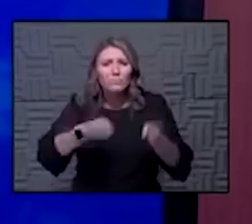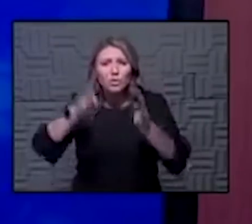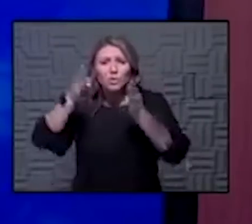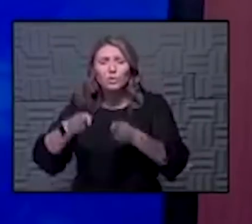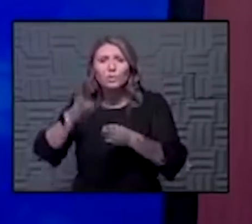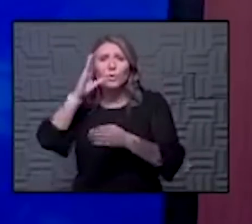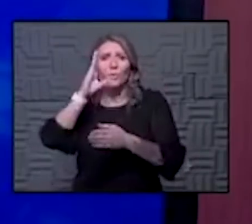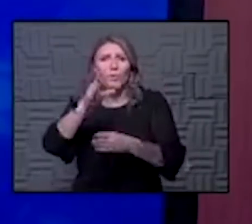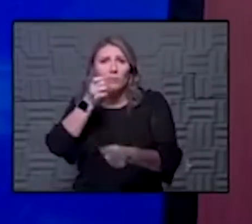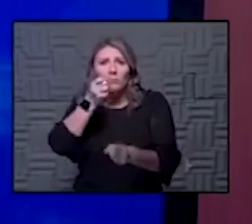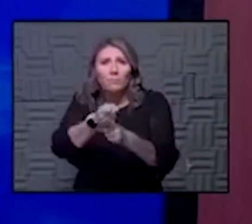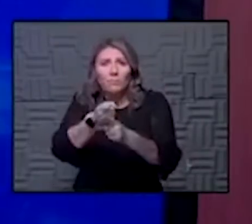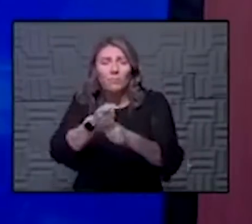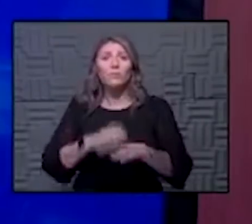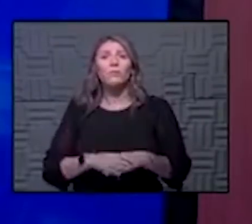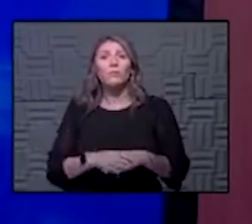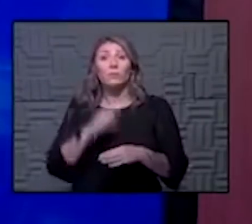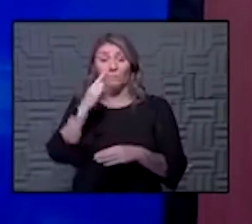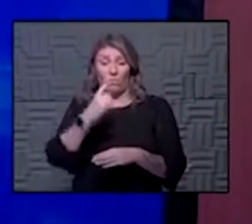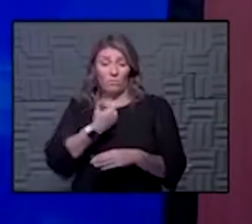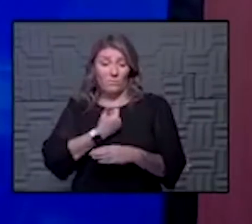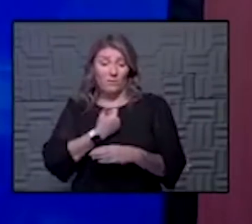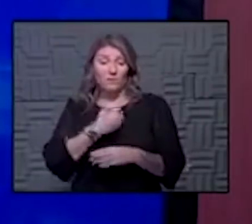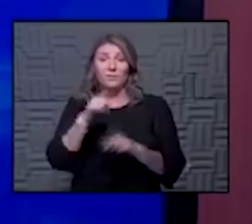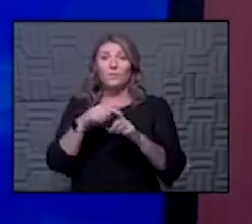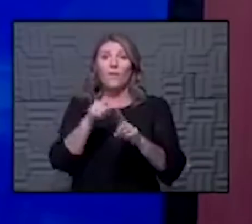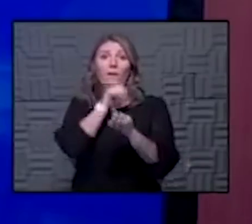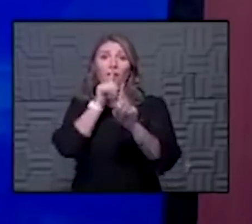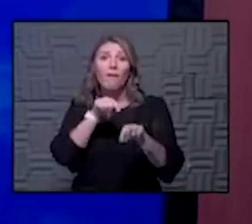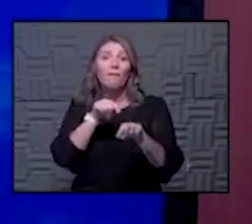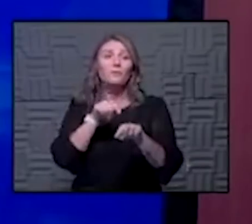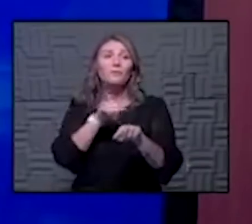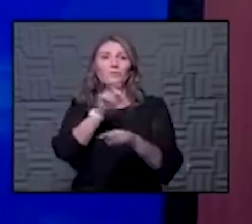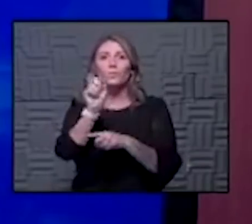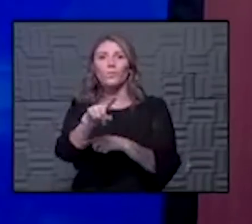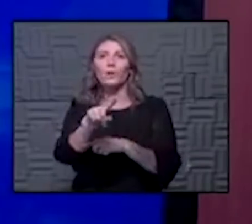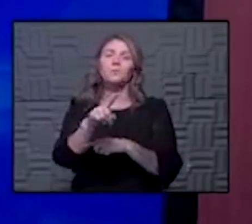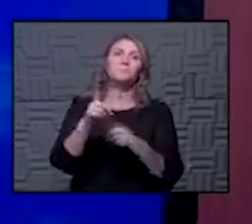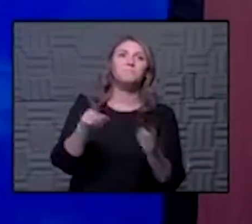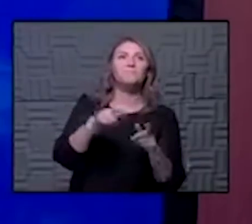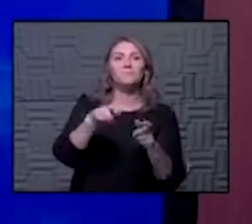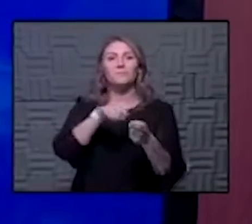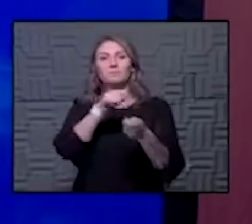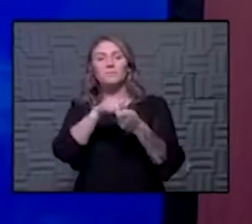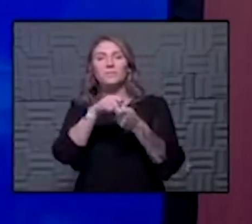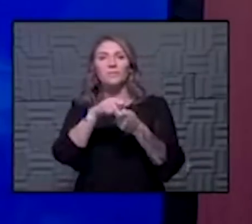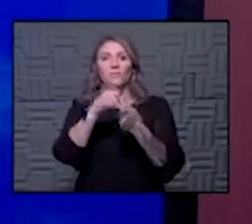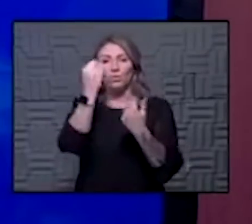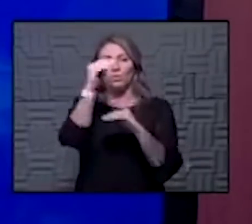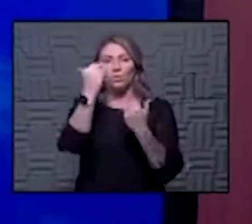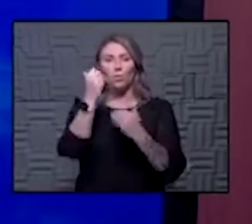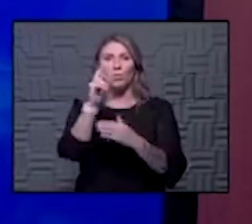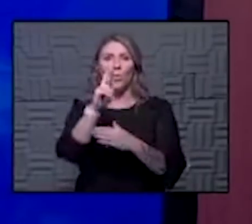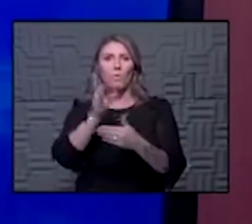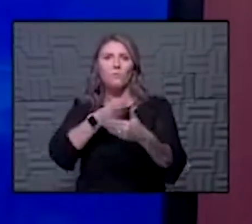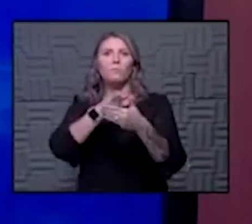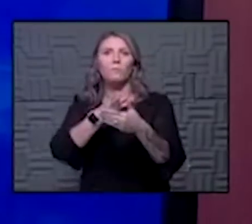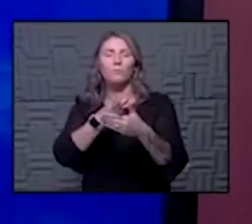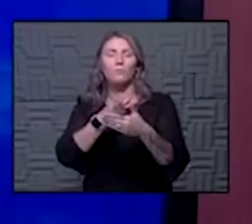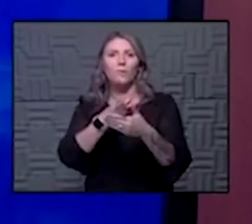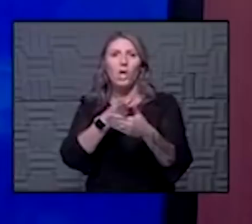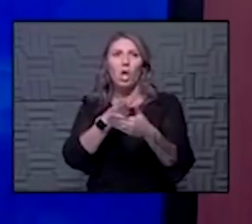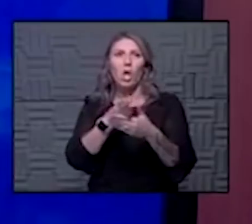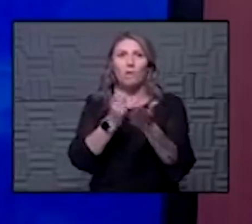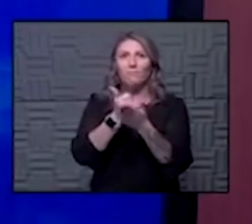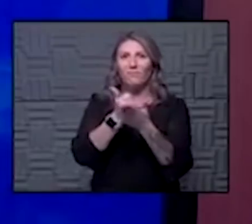going to make a difference. And I think for me, as we answer a question about do certain restrictions or interventions go far